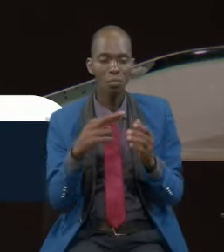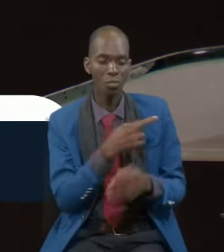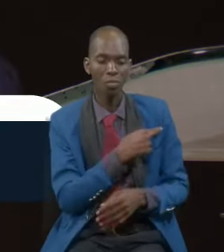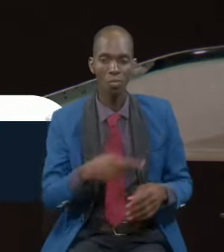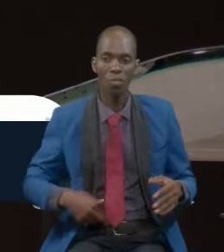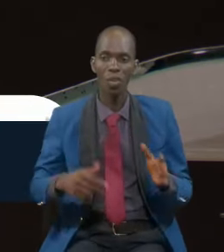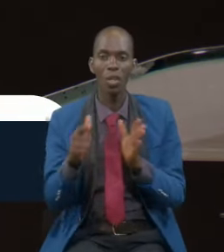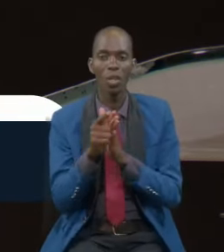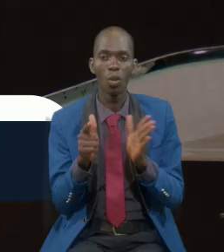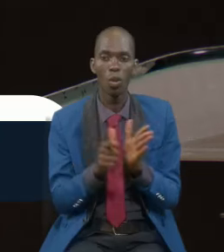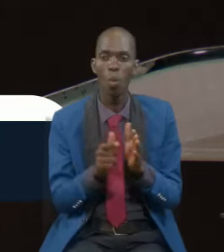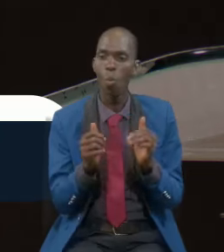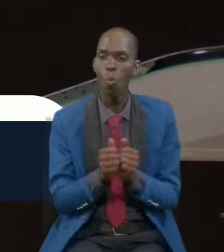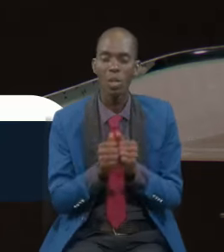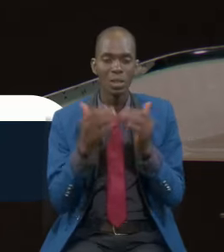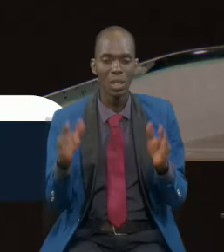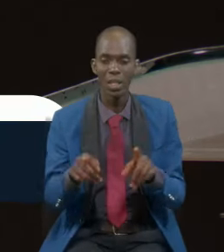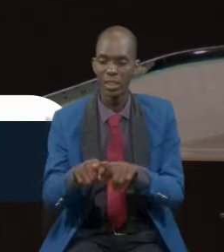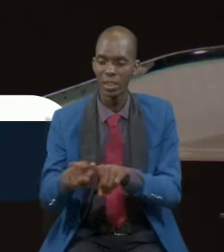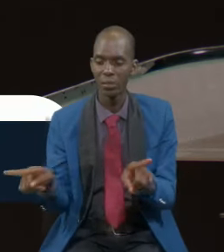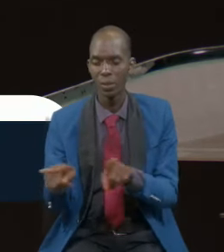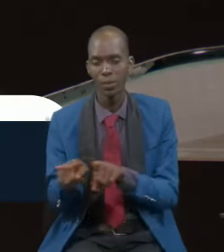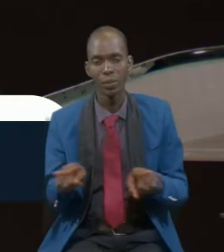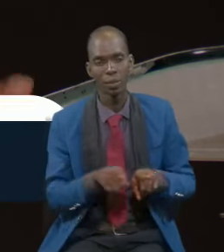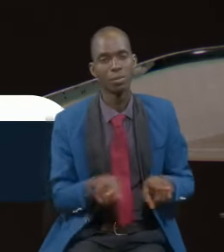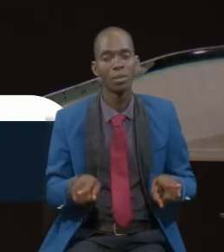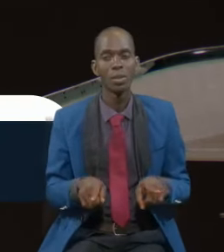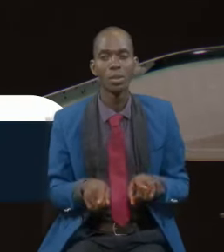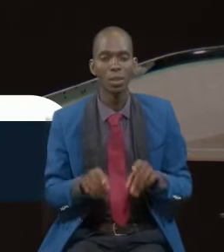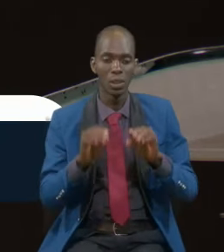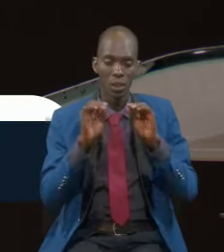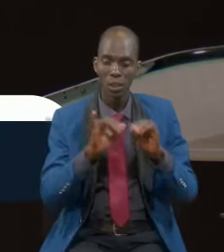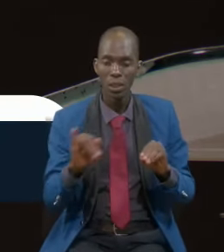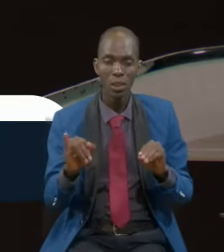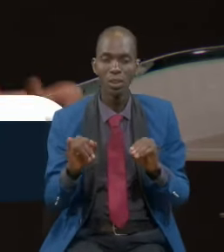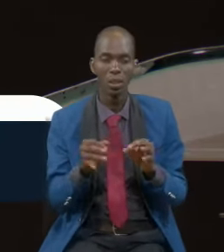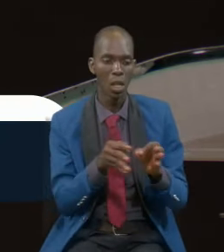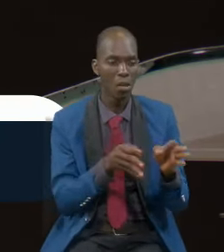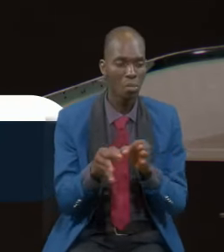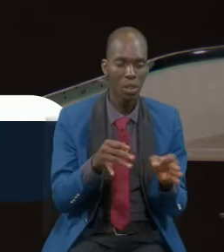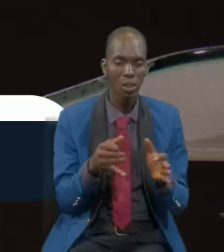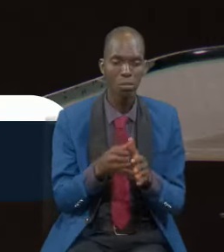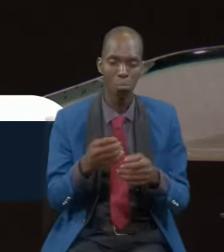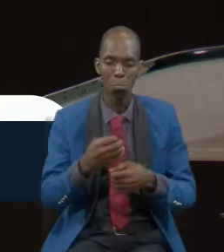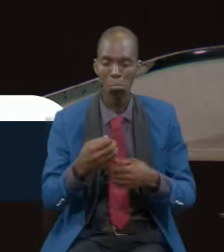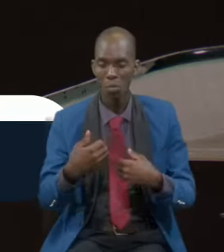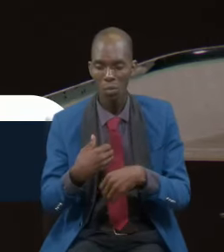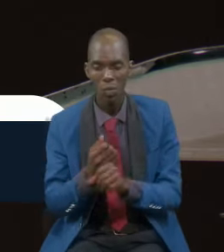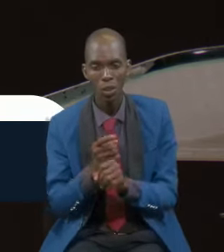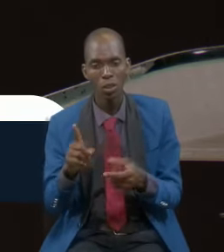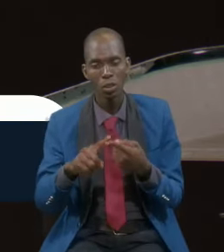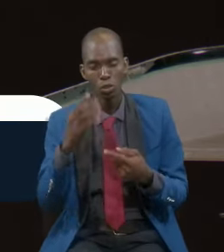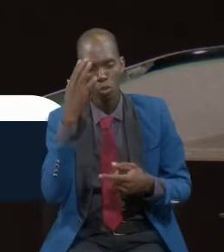deviation. Proclaiming, teaching it, explaining it, expounding it,